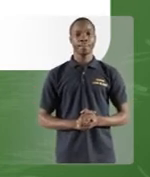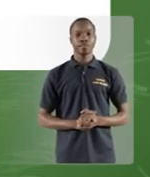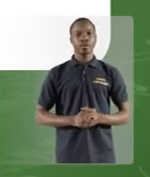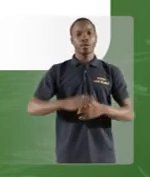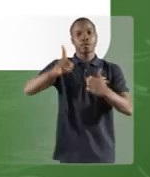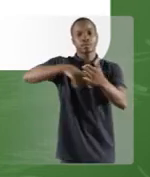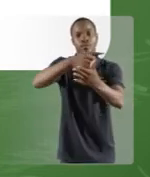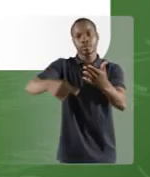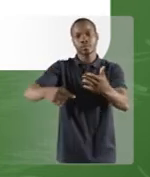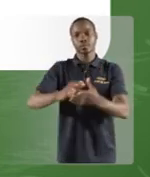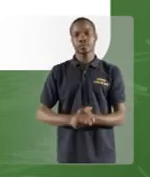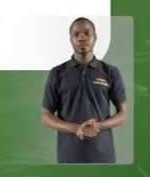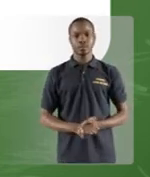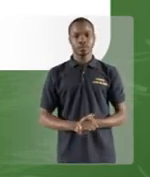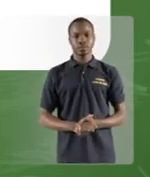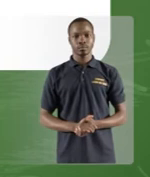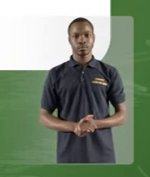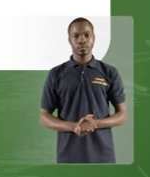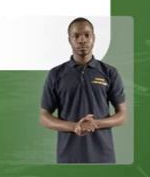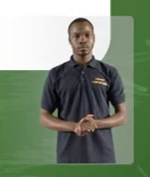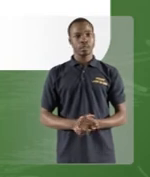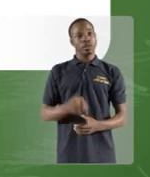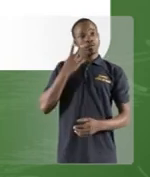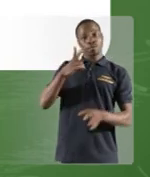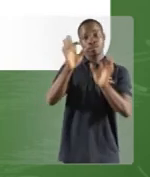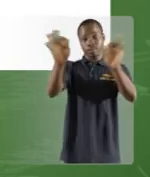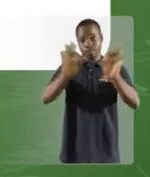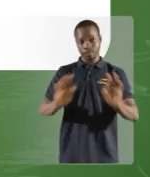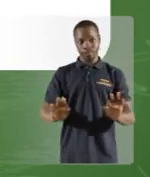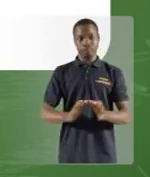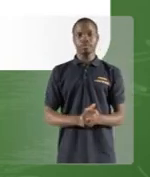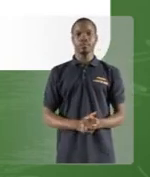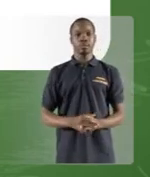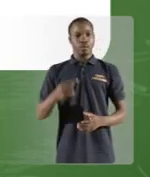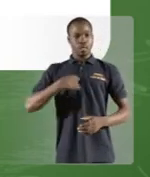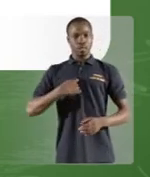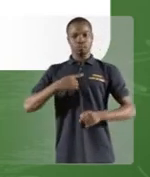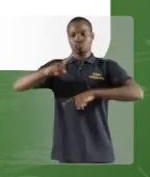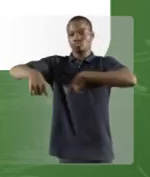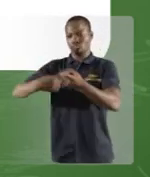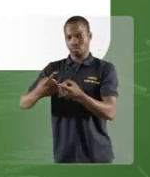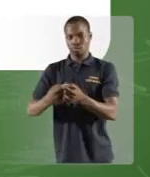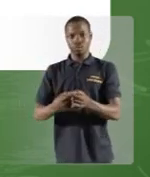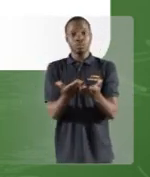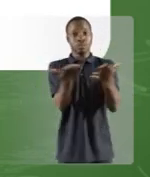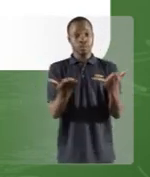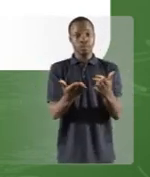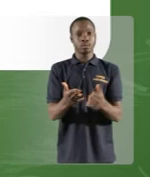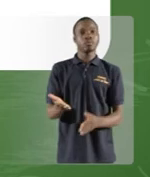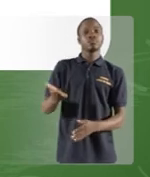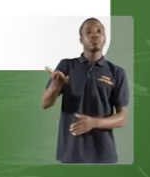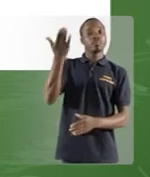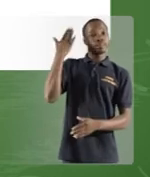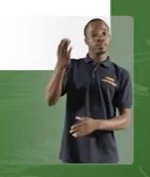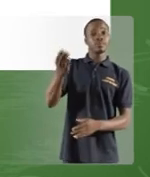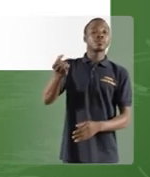Correction. All right, these are the answers. I went. You see, the simple past of go is went. I